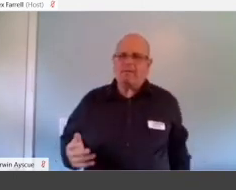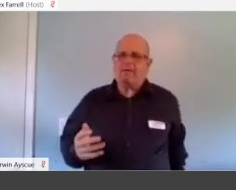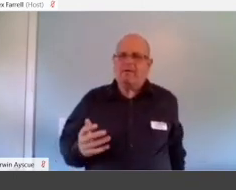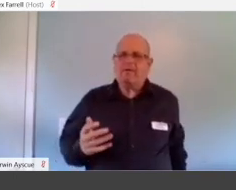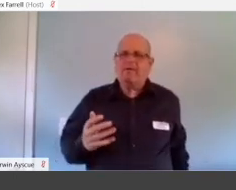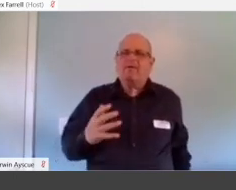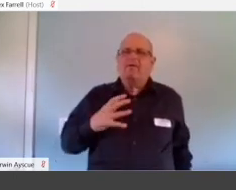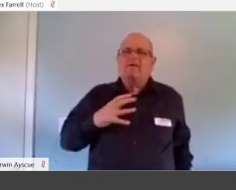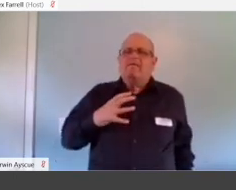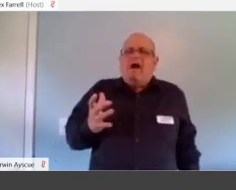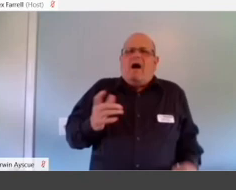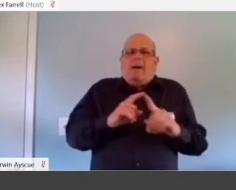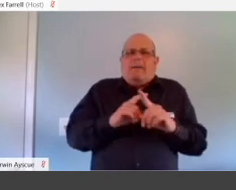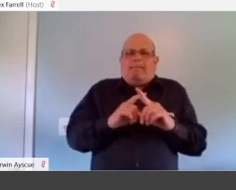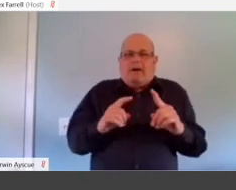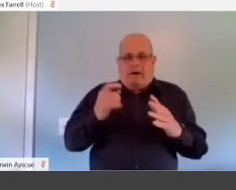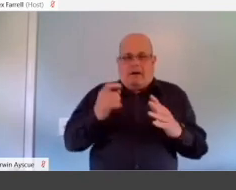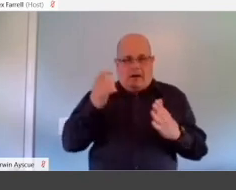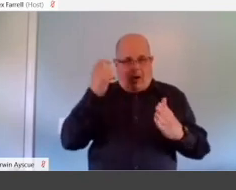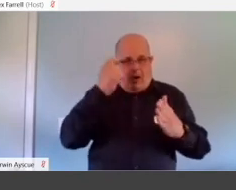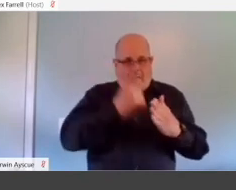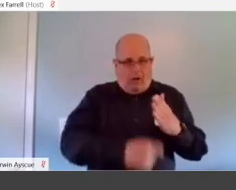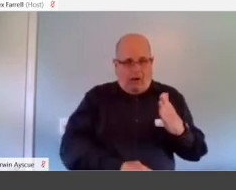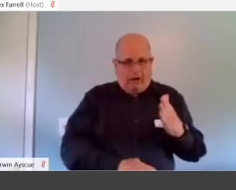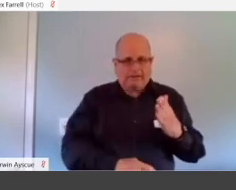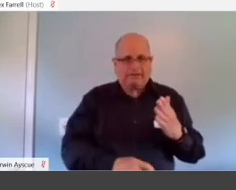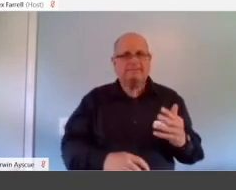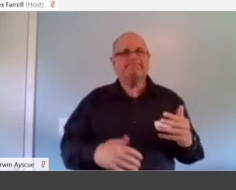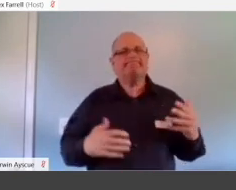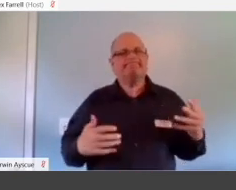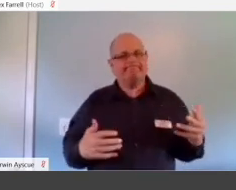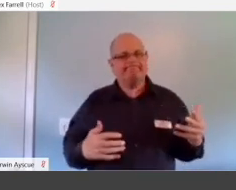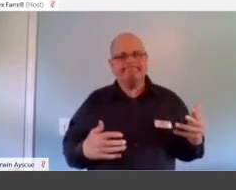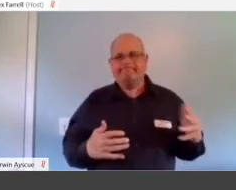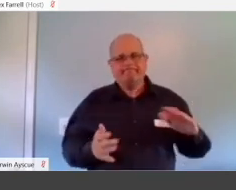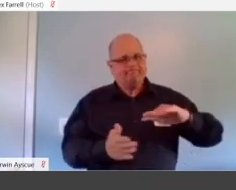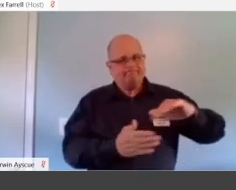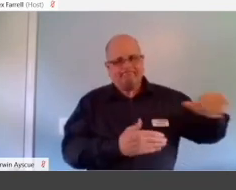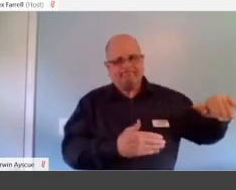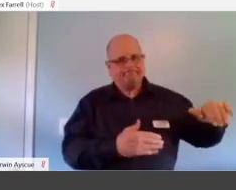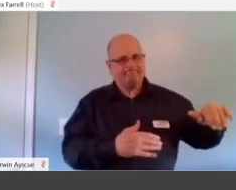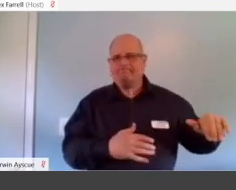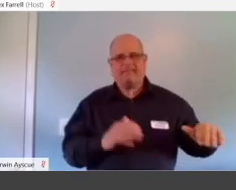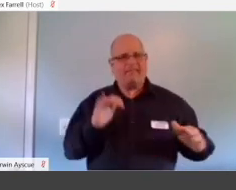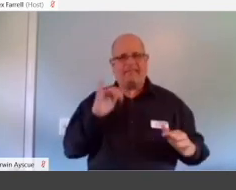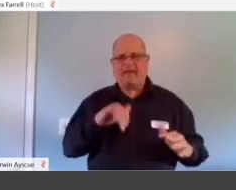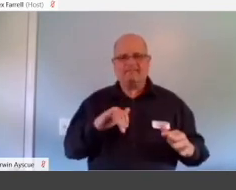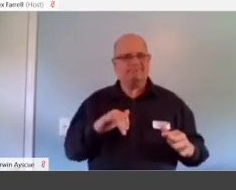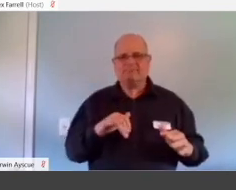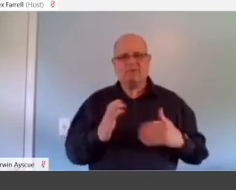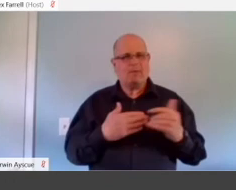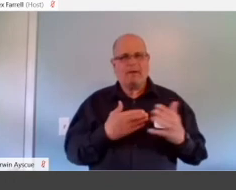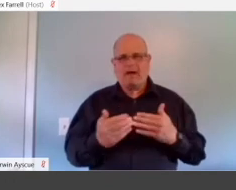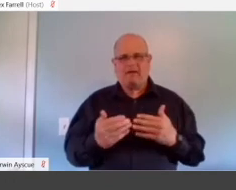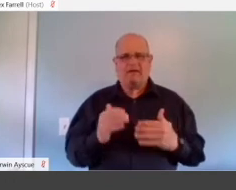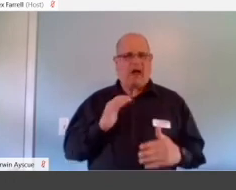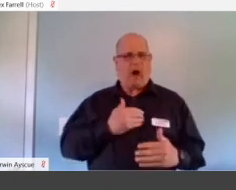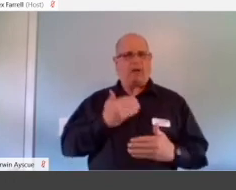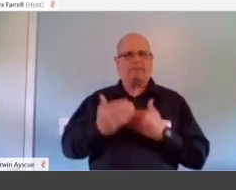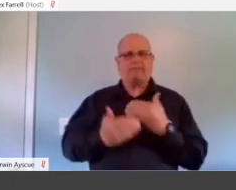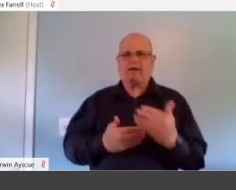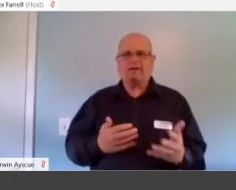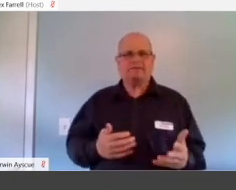you take so much of the cost of doing it out because it's just the process. It's just how we think. It's just how we do. It's not an expense. It's